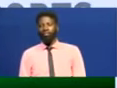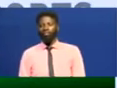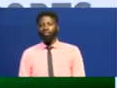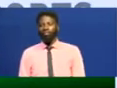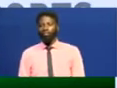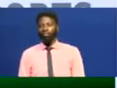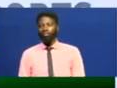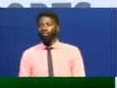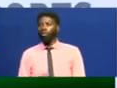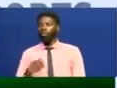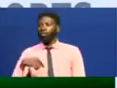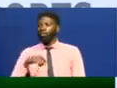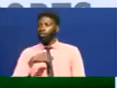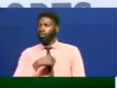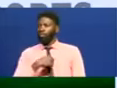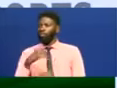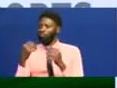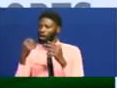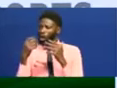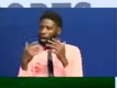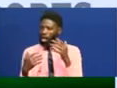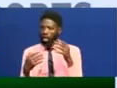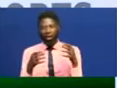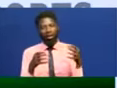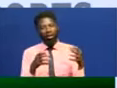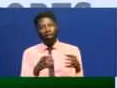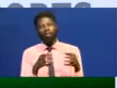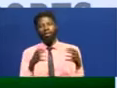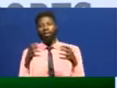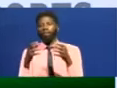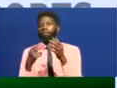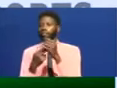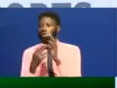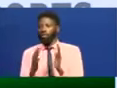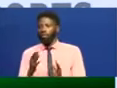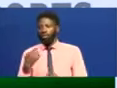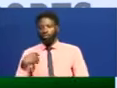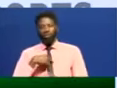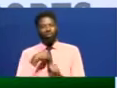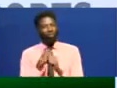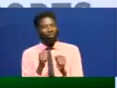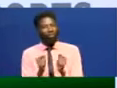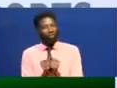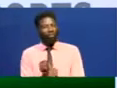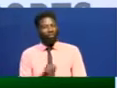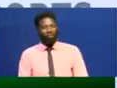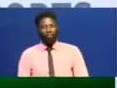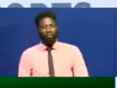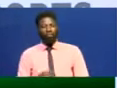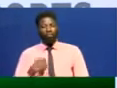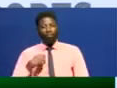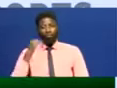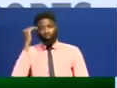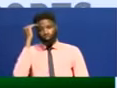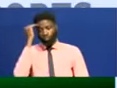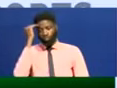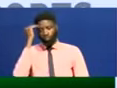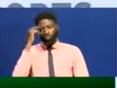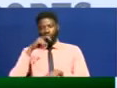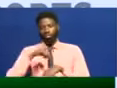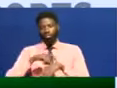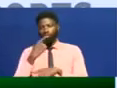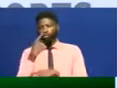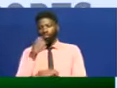We have a lot of corporate partners that we are working with. And I know that when we took office a year